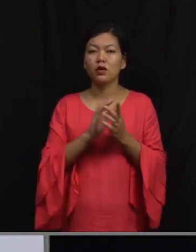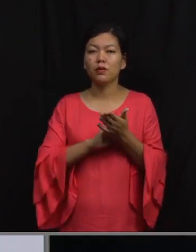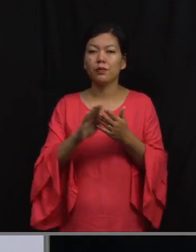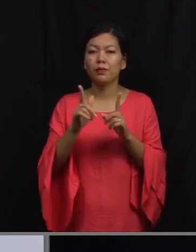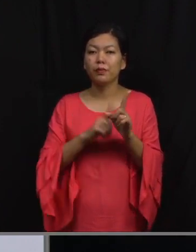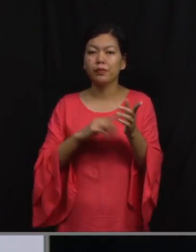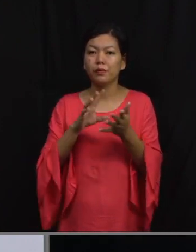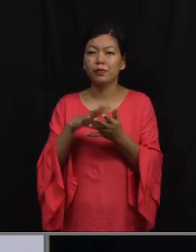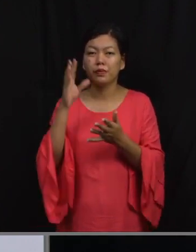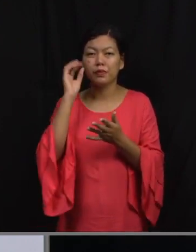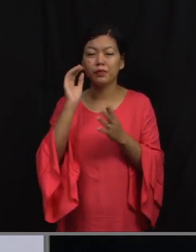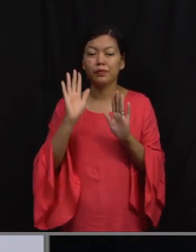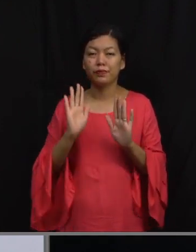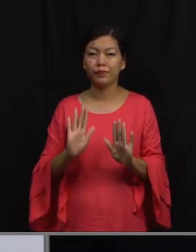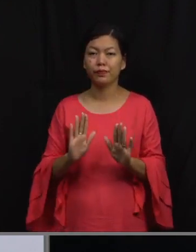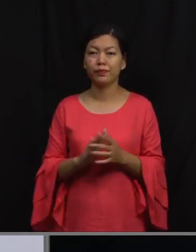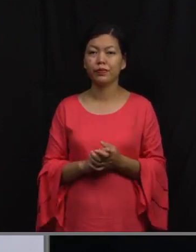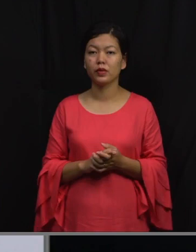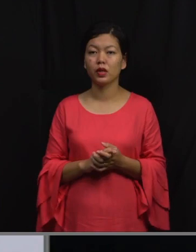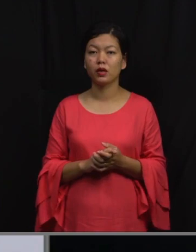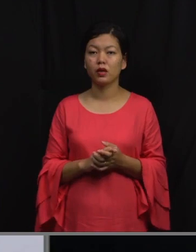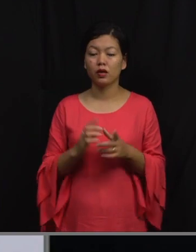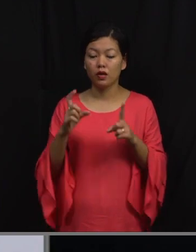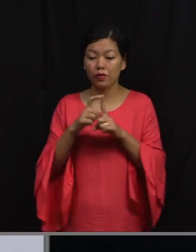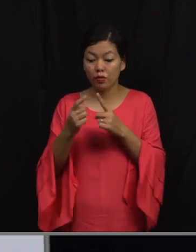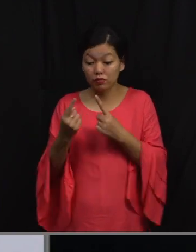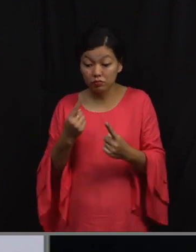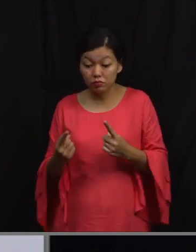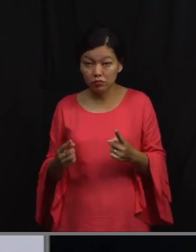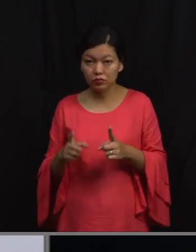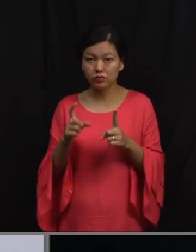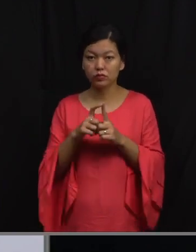when you can understand the physics, we can discover